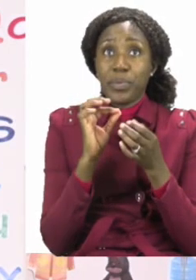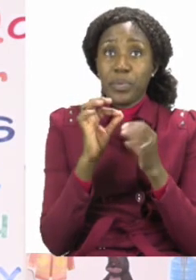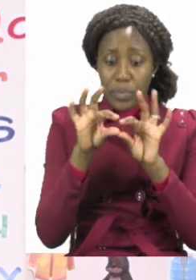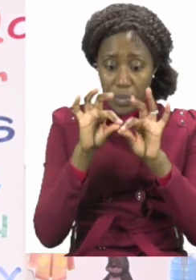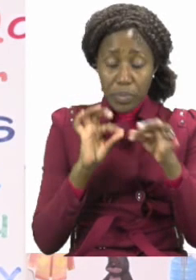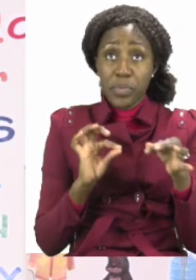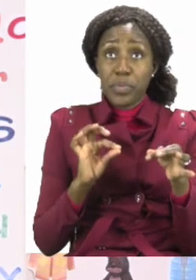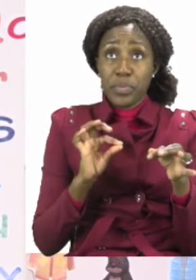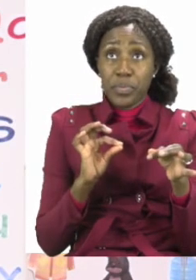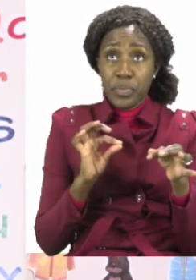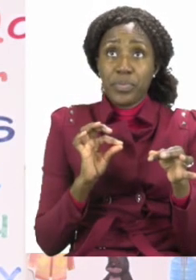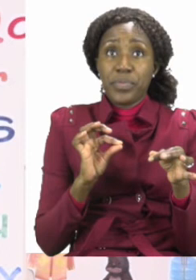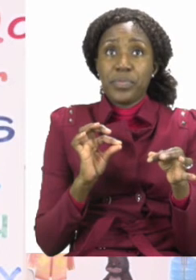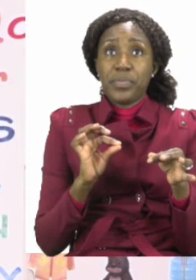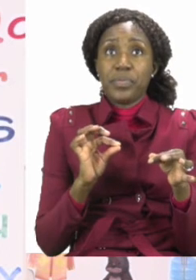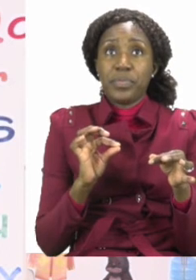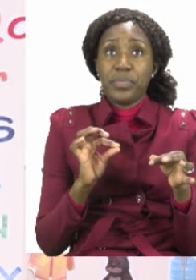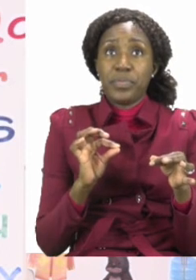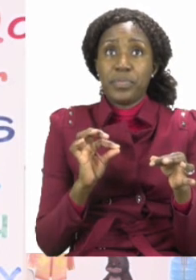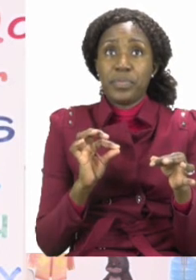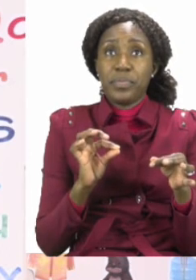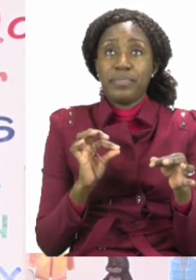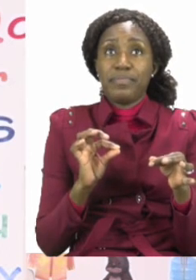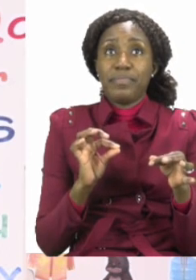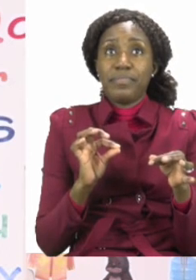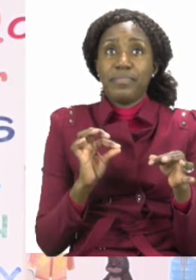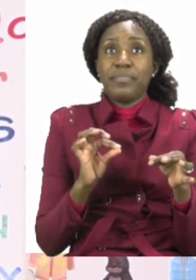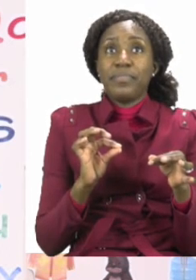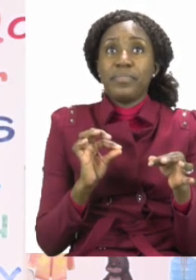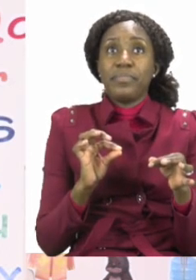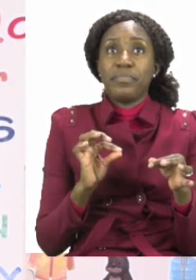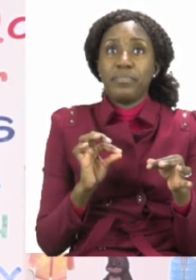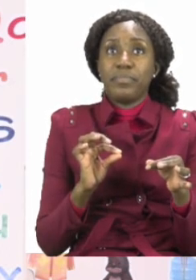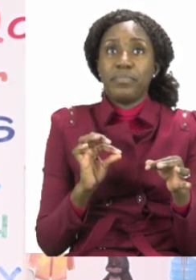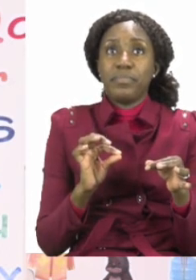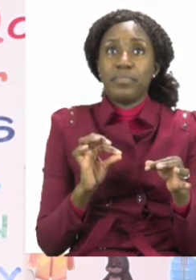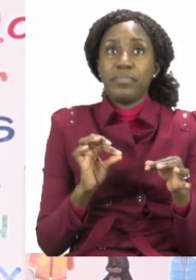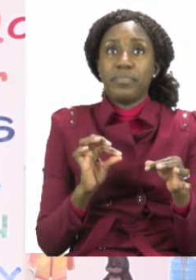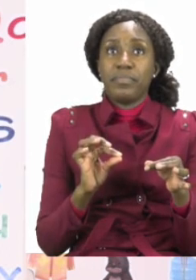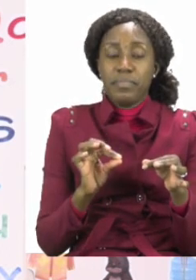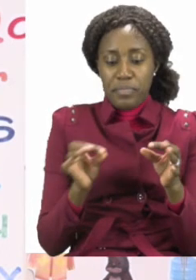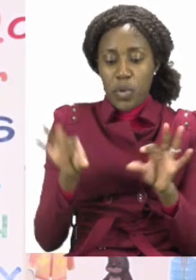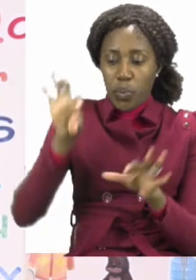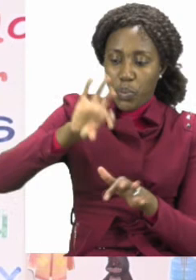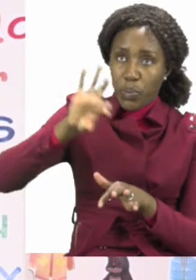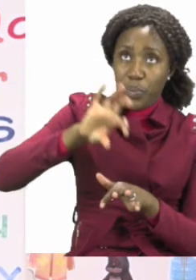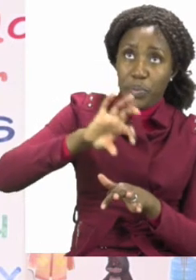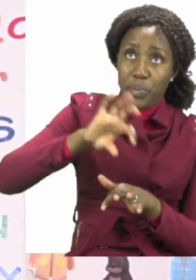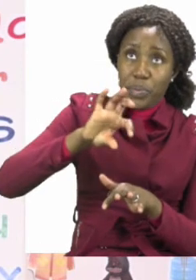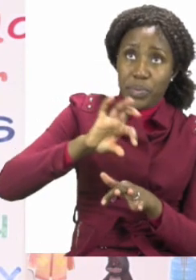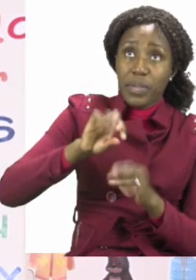am going to tear this little tea bag open, and then I am going to